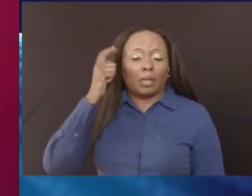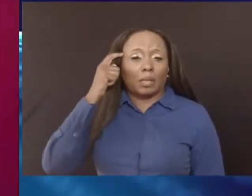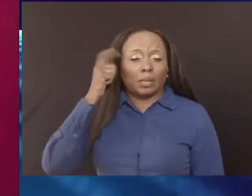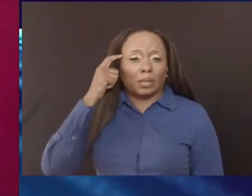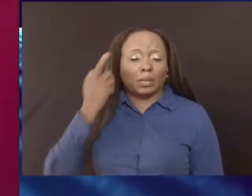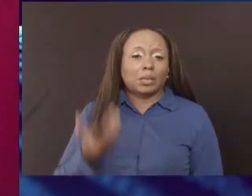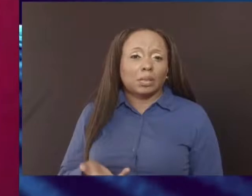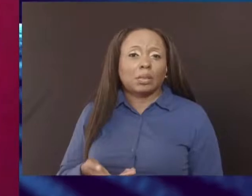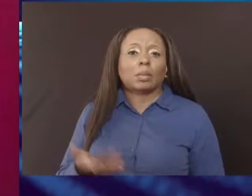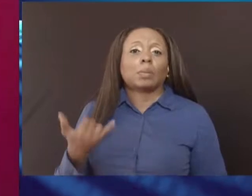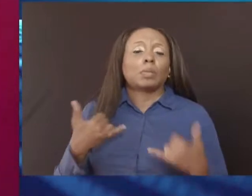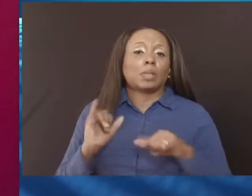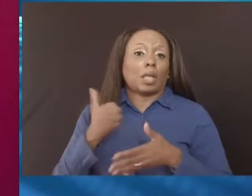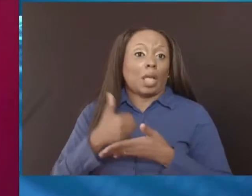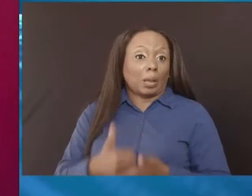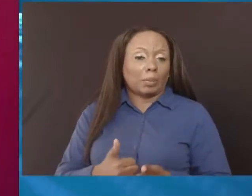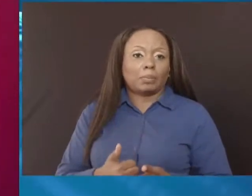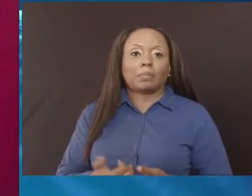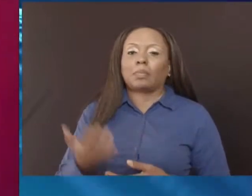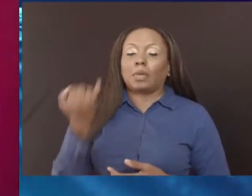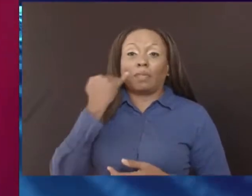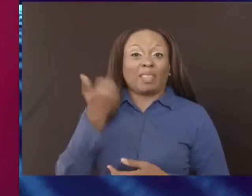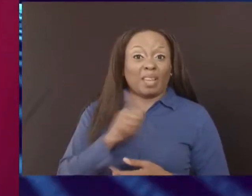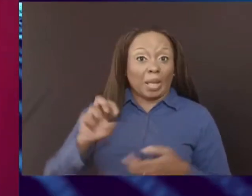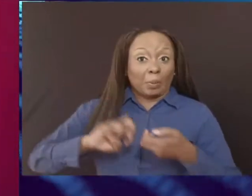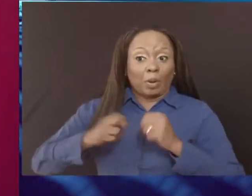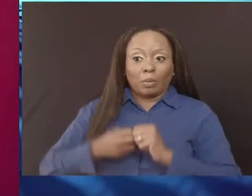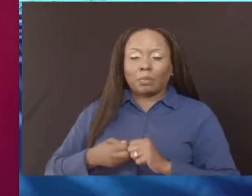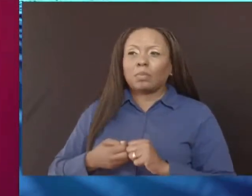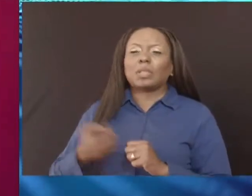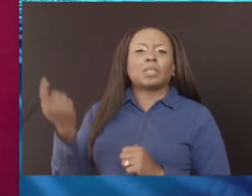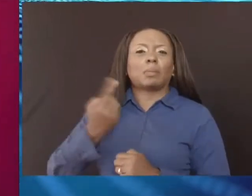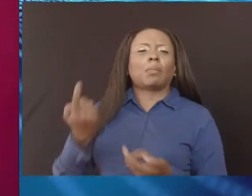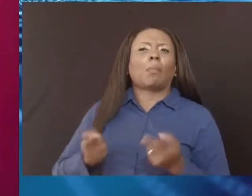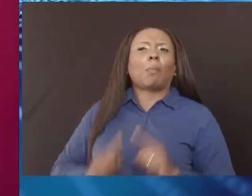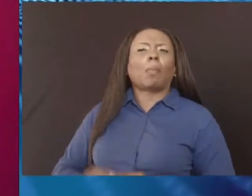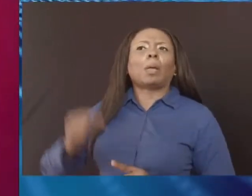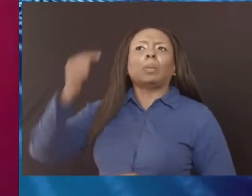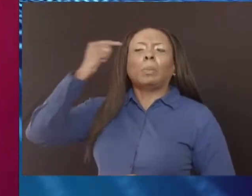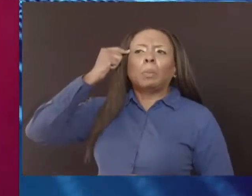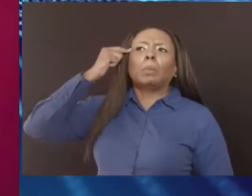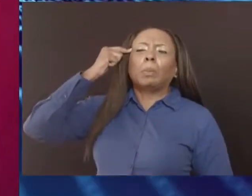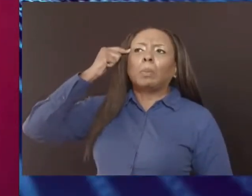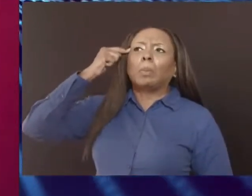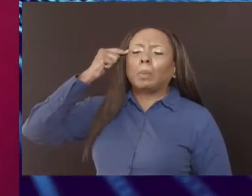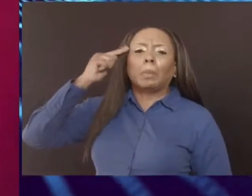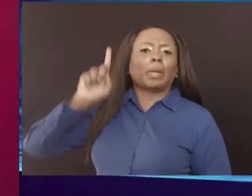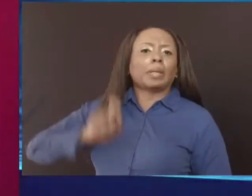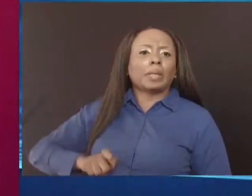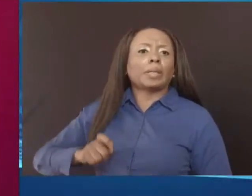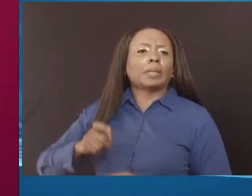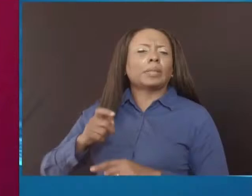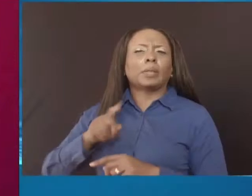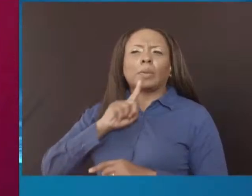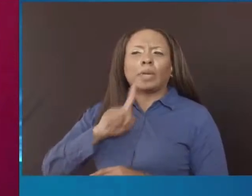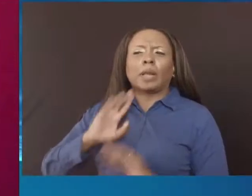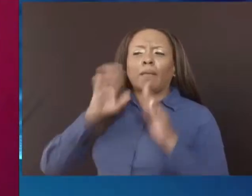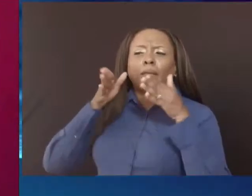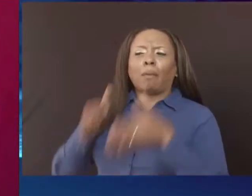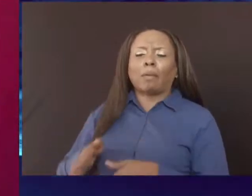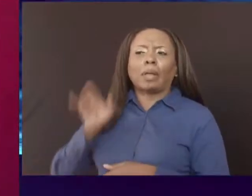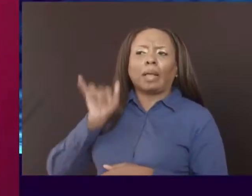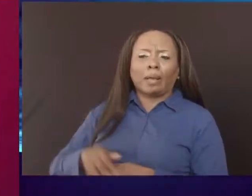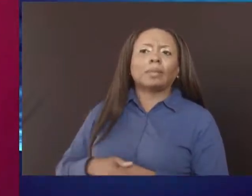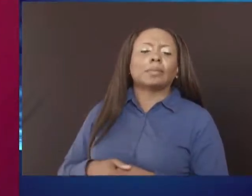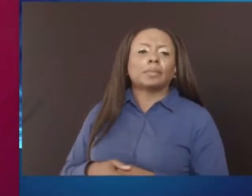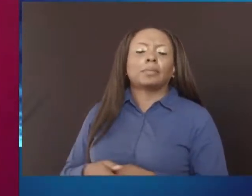with that if there's any indication that there's something happening that we need to pay close attention to. The command center being